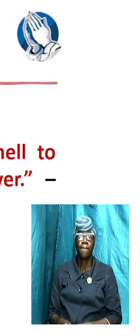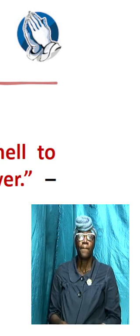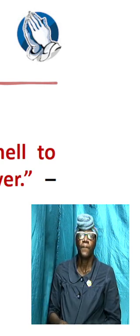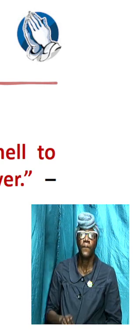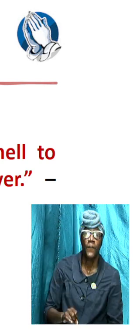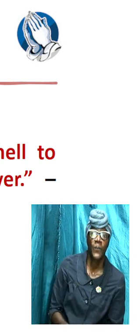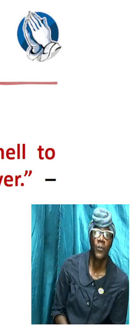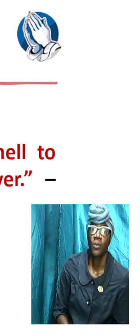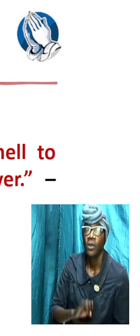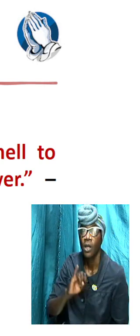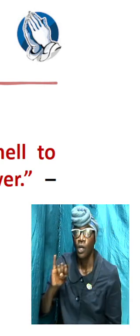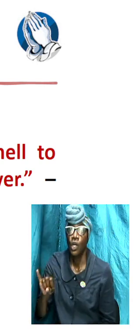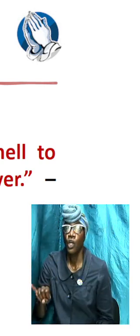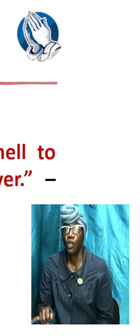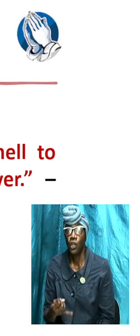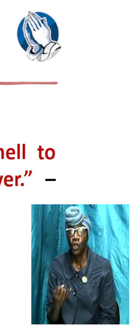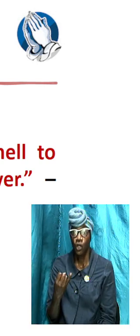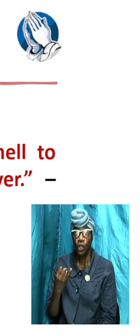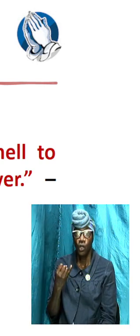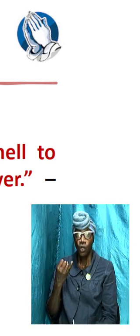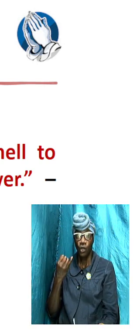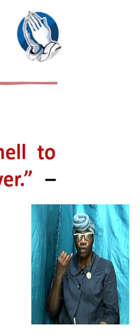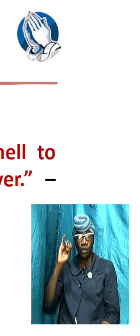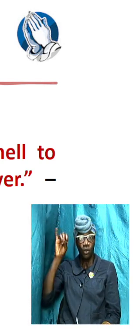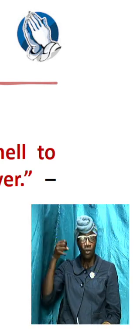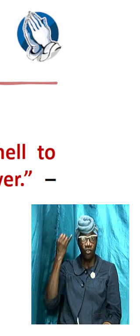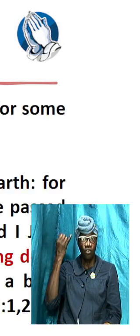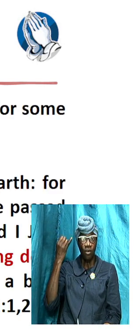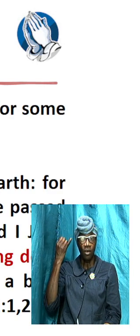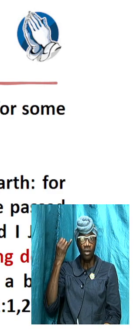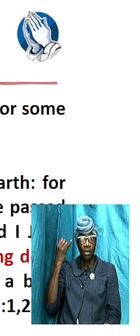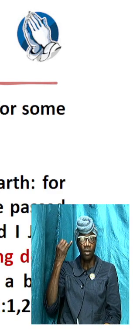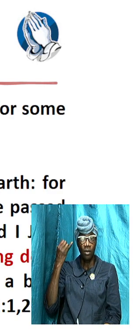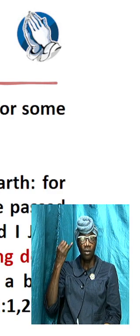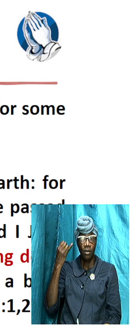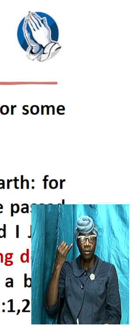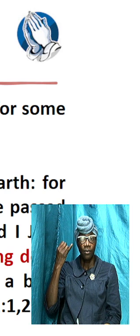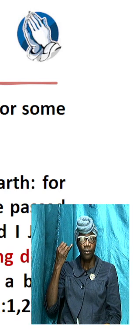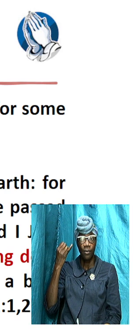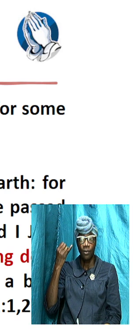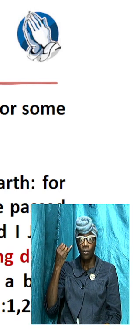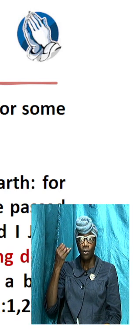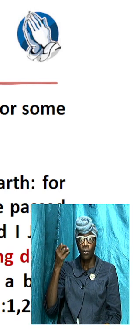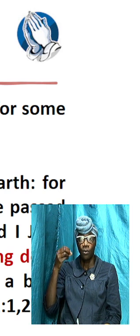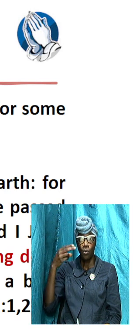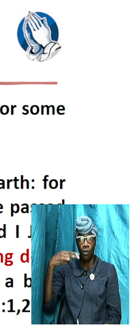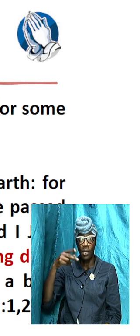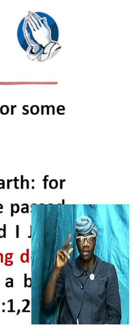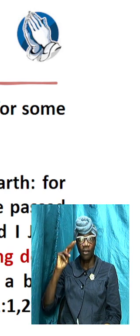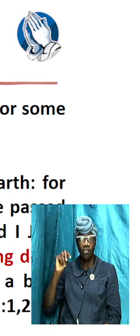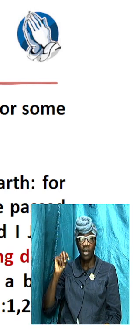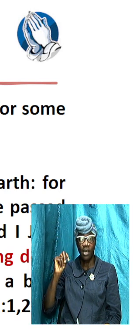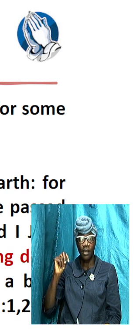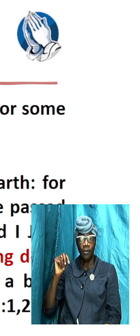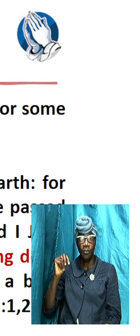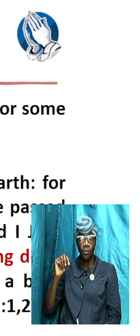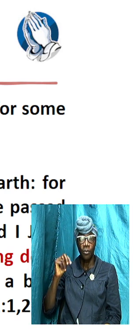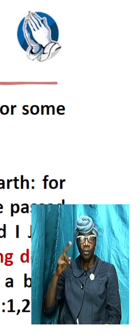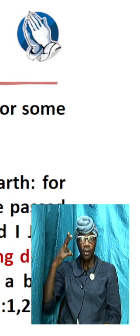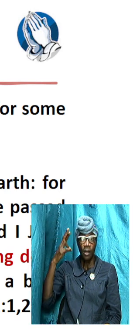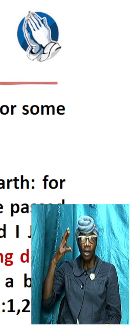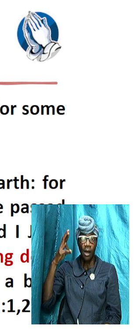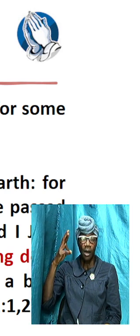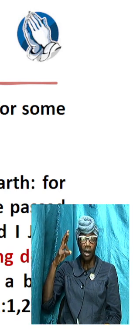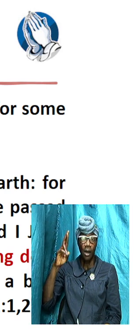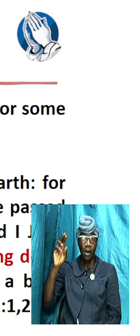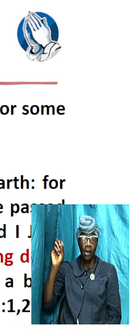John, the Revelator, the apostle, the one that died a natural death, the last apostle to die, he wrote in Revelation chapter 21, verse